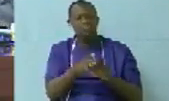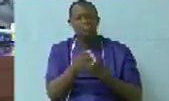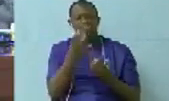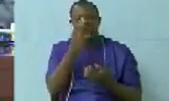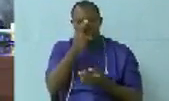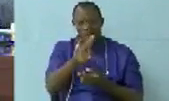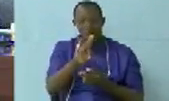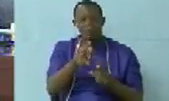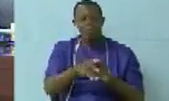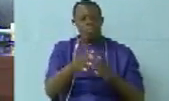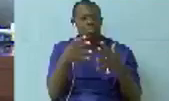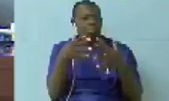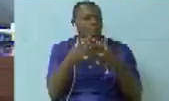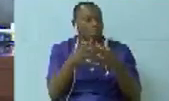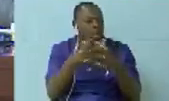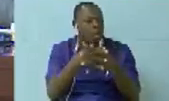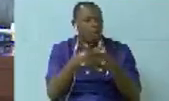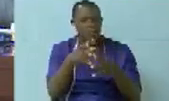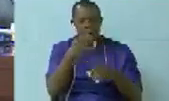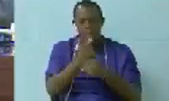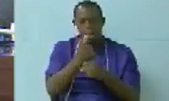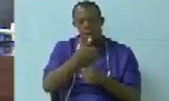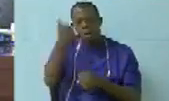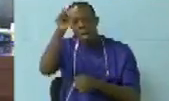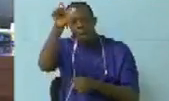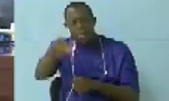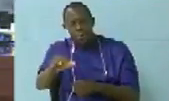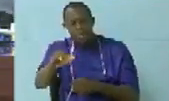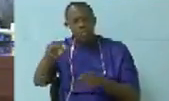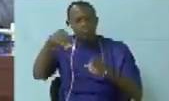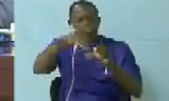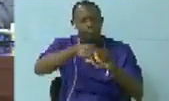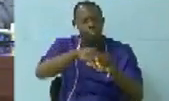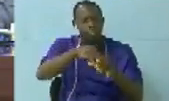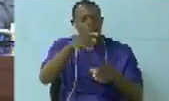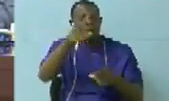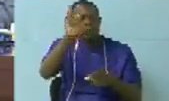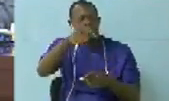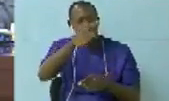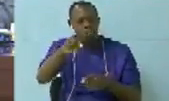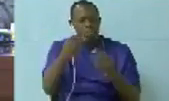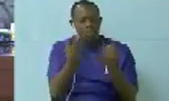to implicate one another in wrongdoing,